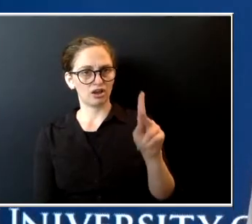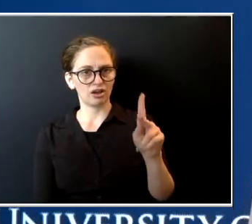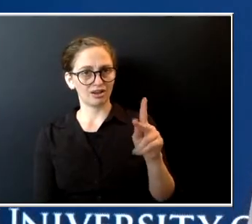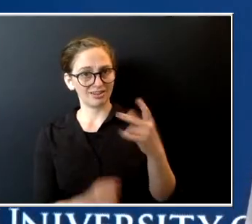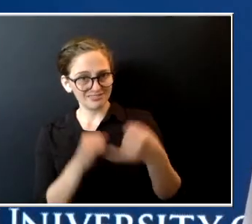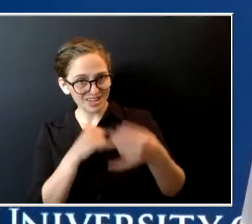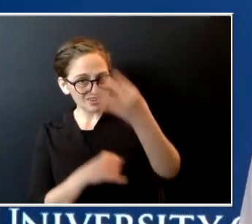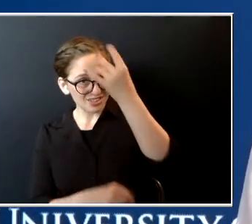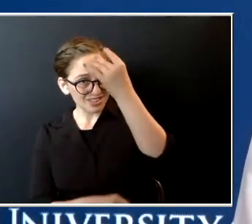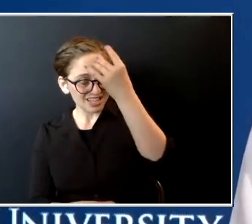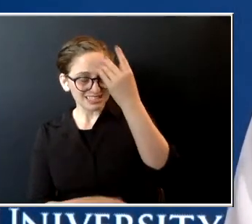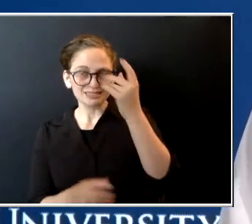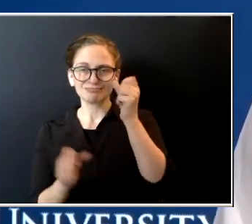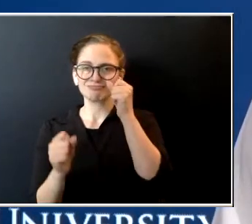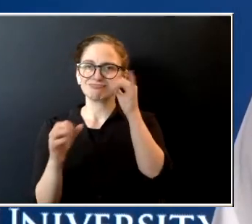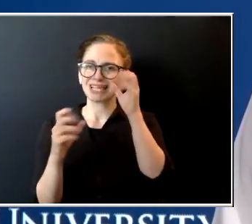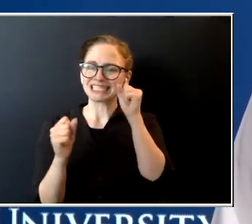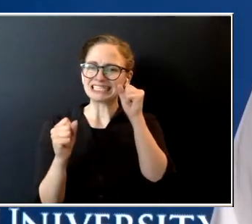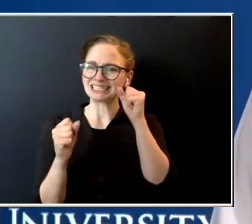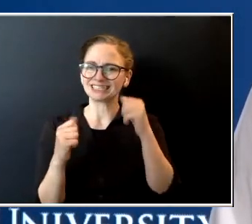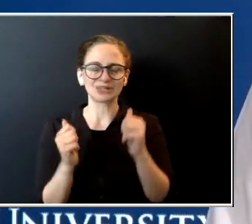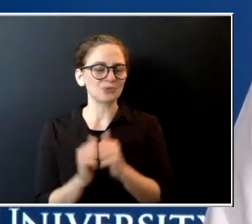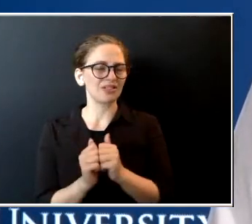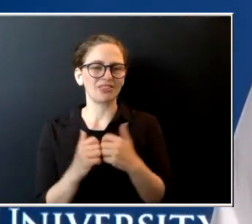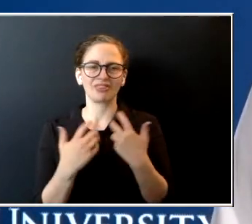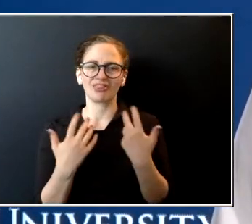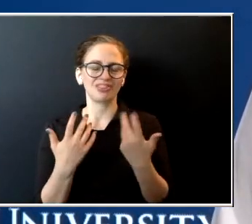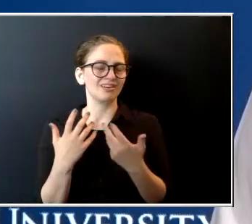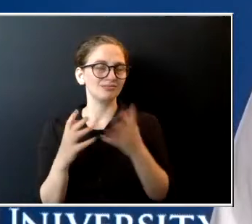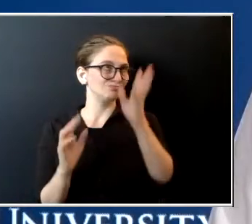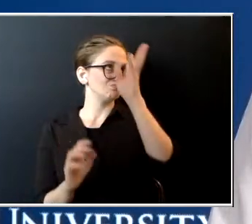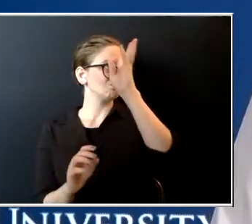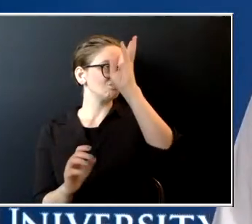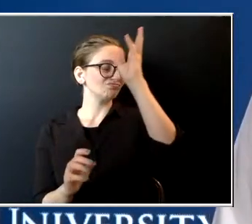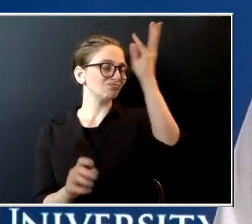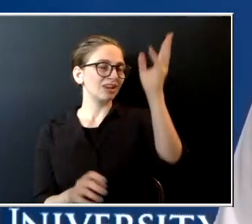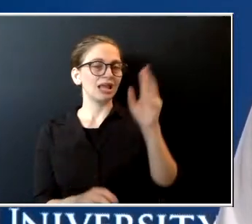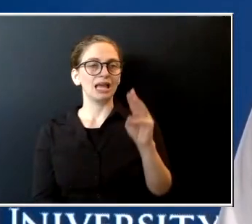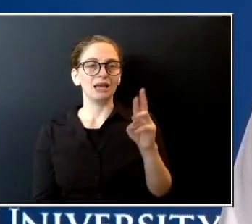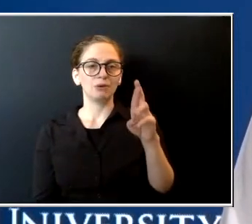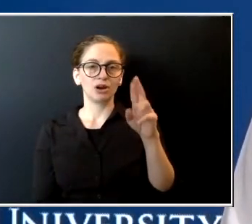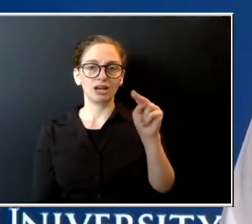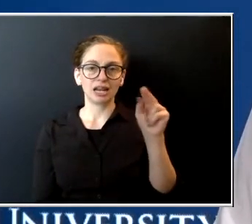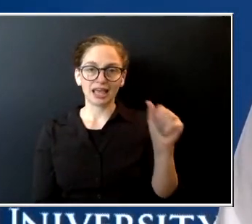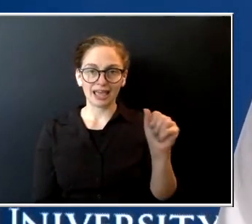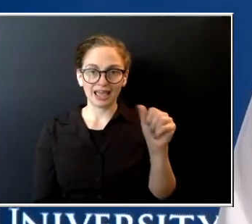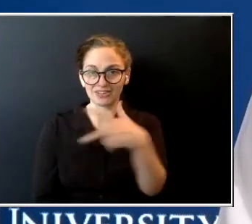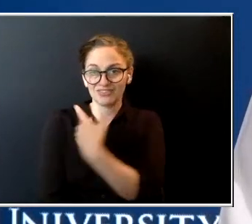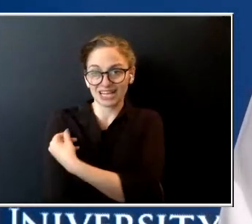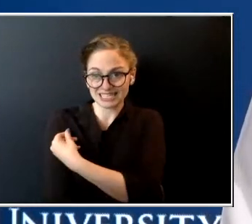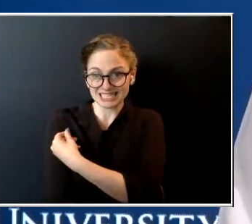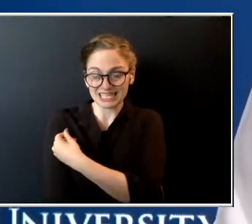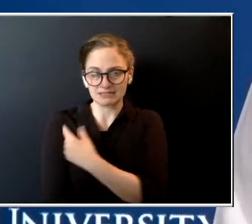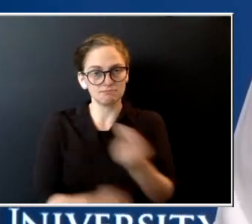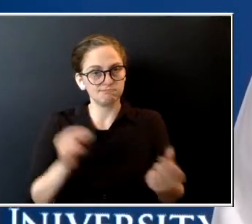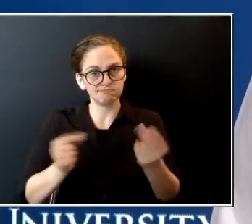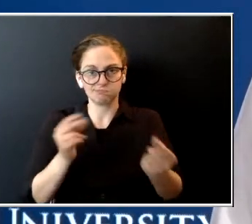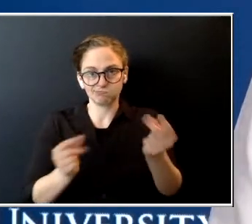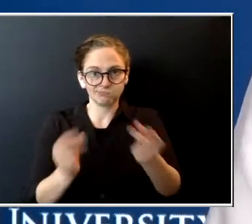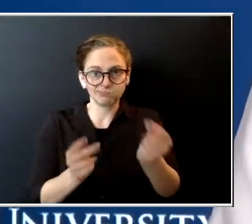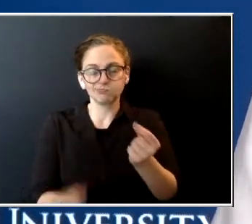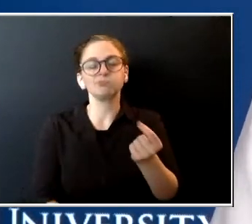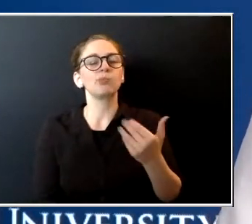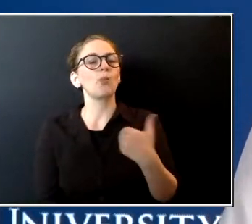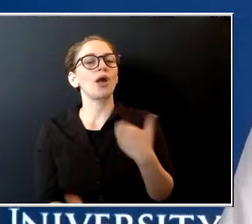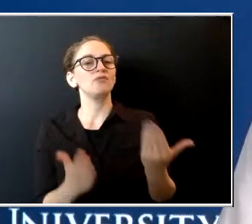with the advent of these mRNA vaccines in a rapid manner. We have these new heart valves